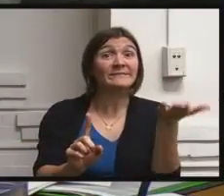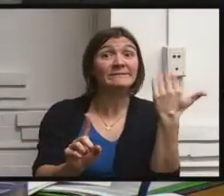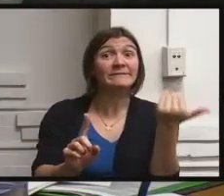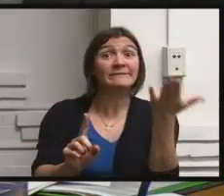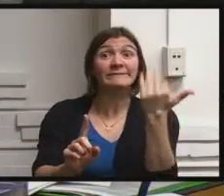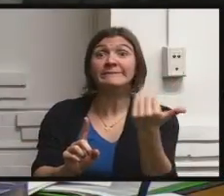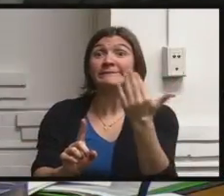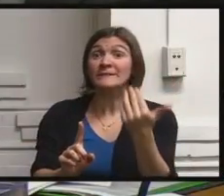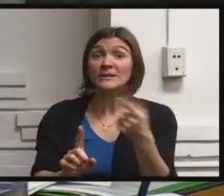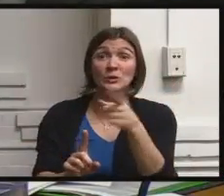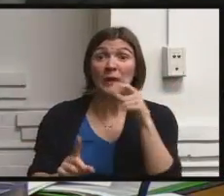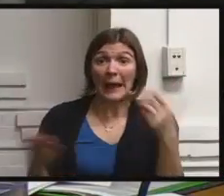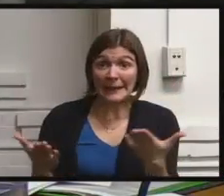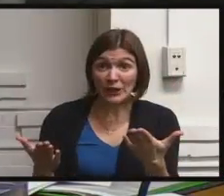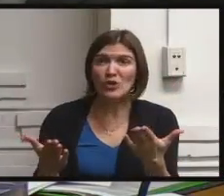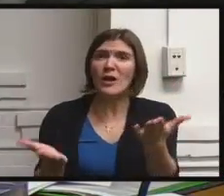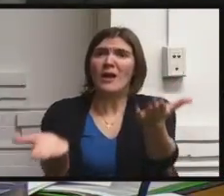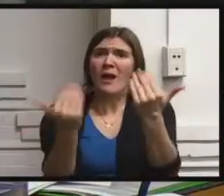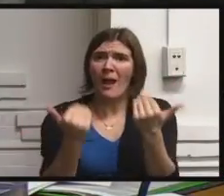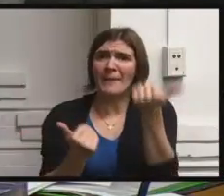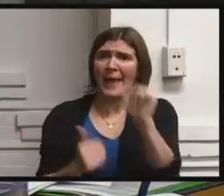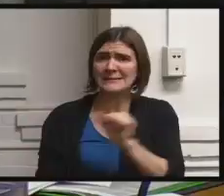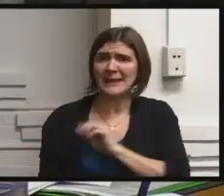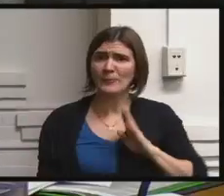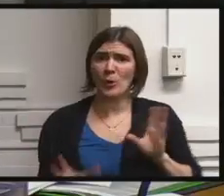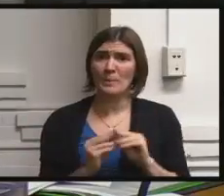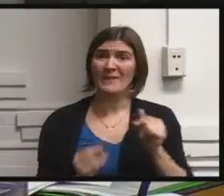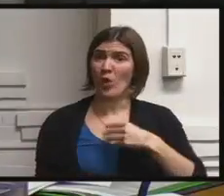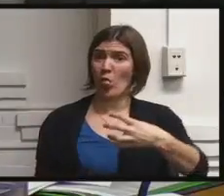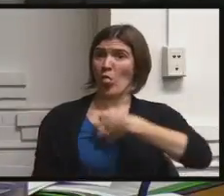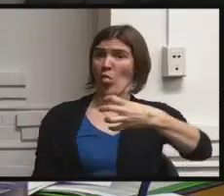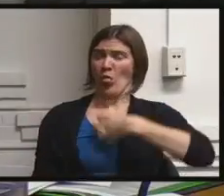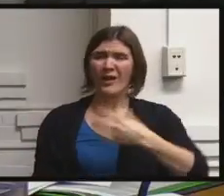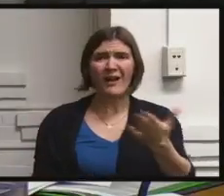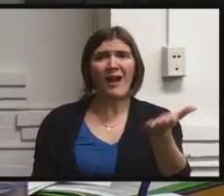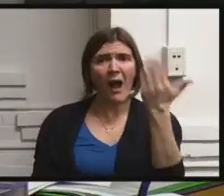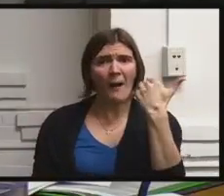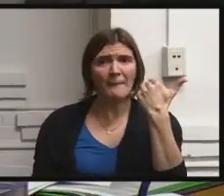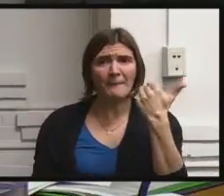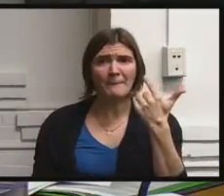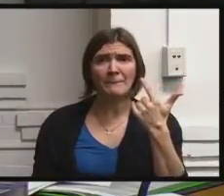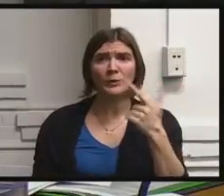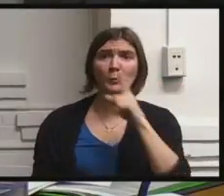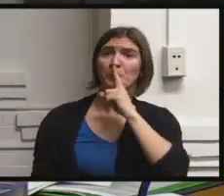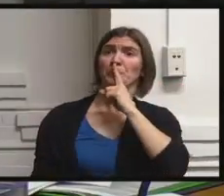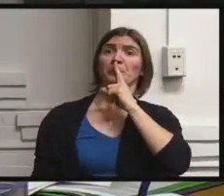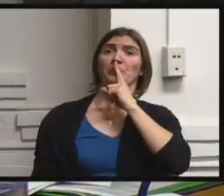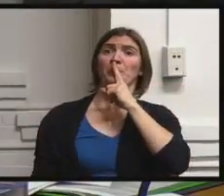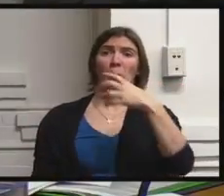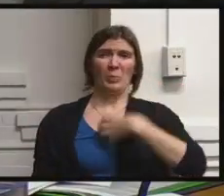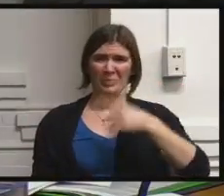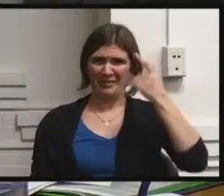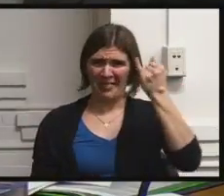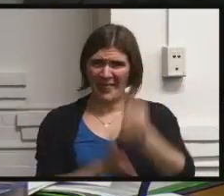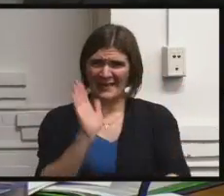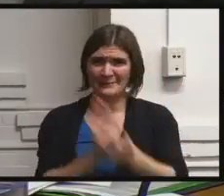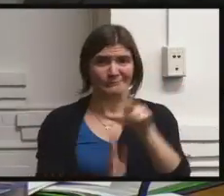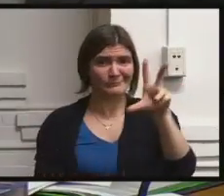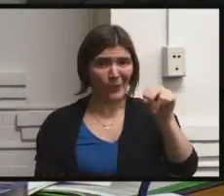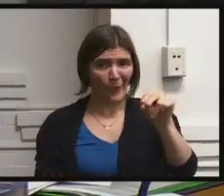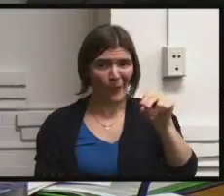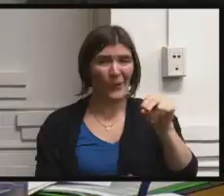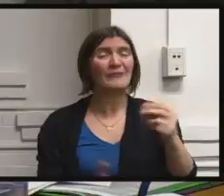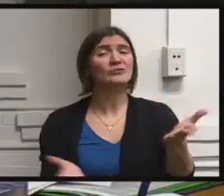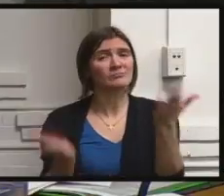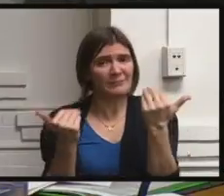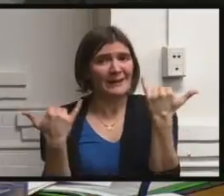forward anytime at any one of our select board meetings, because we want to hear from you. But at this point, I guess what I'll ask